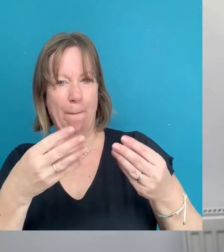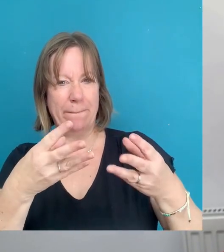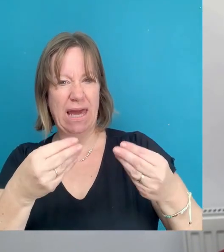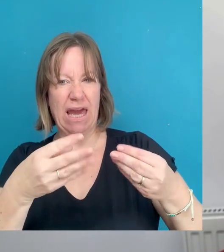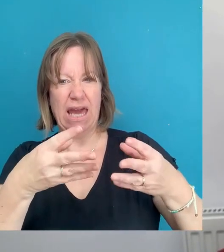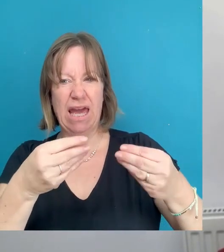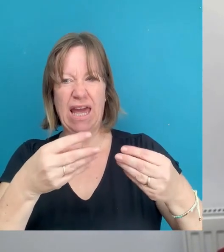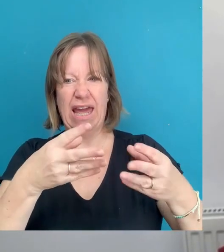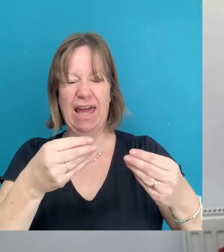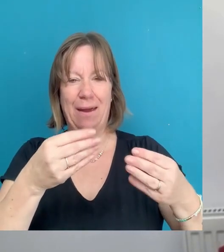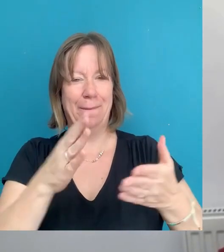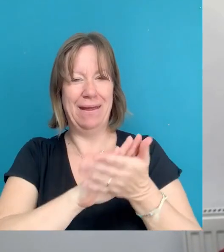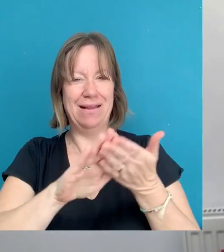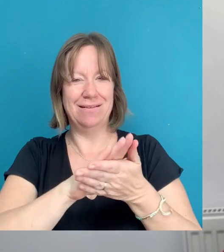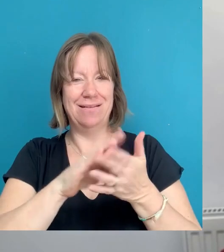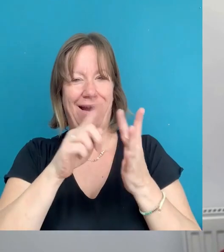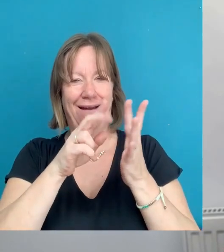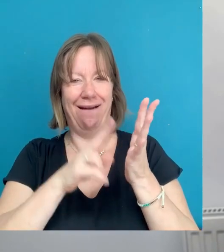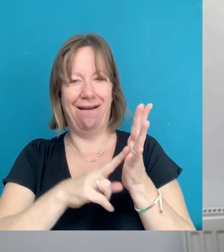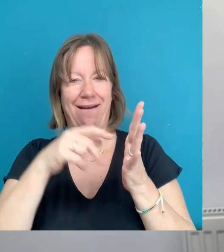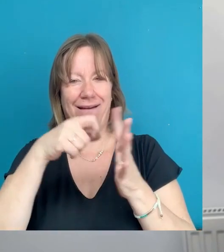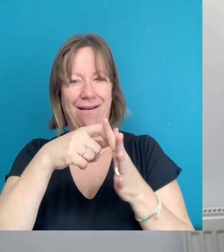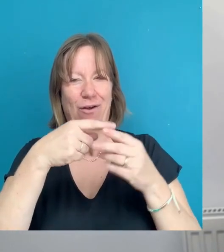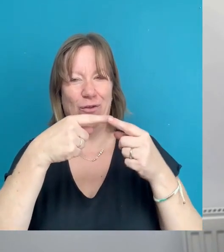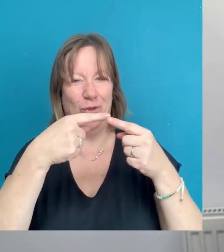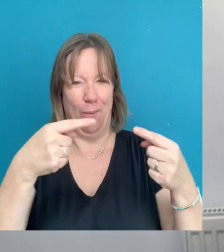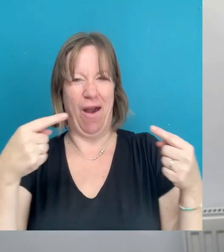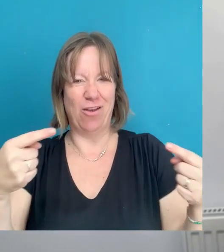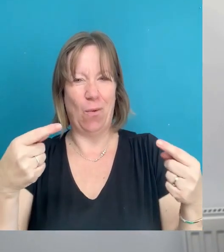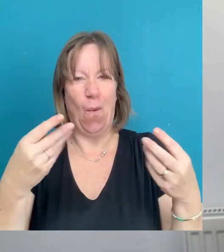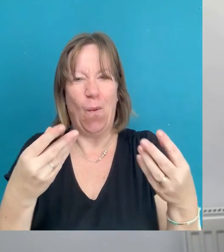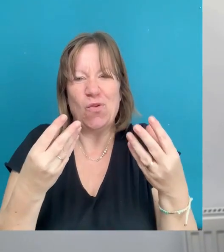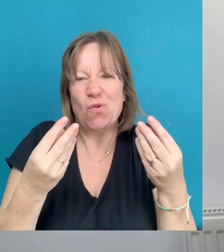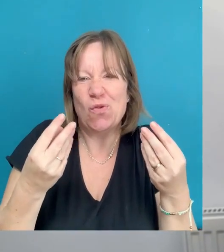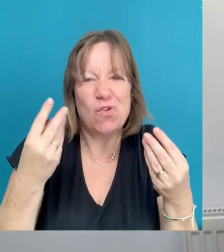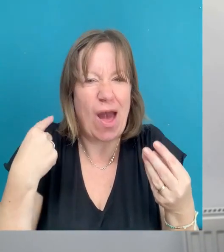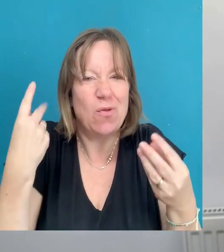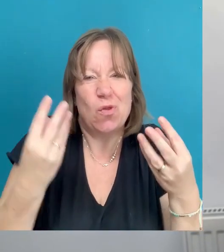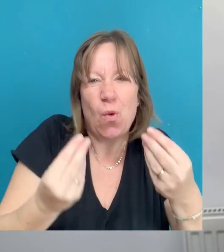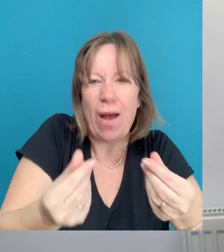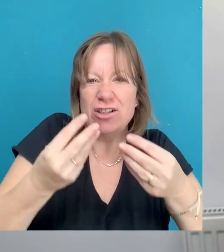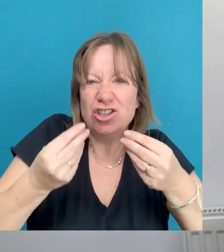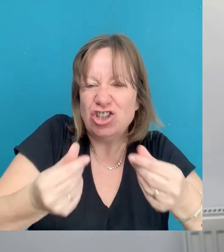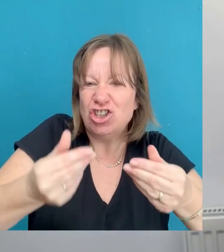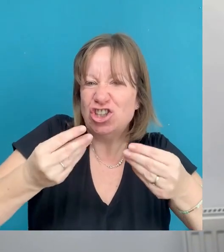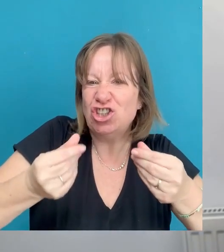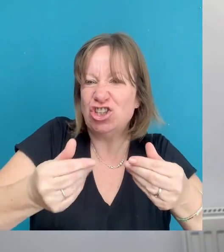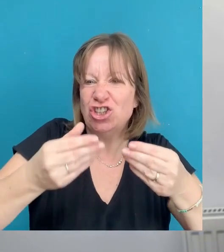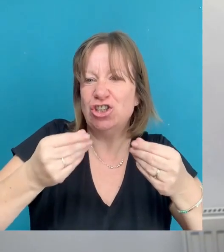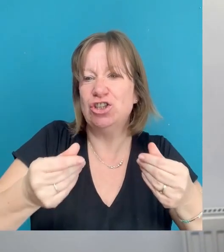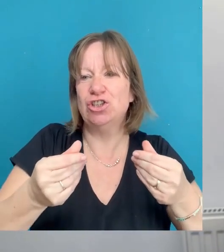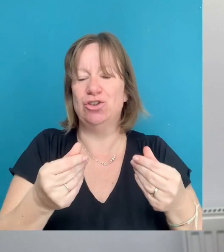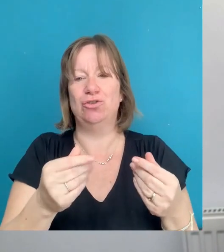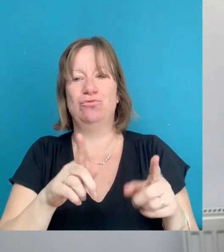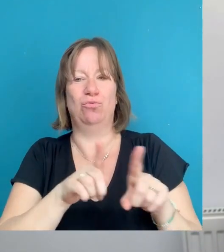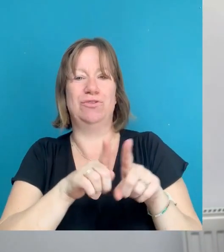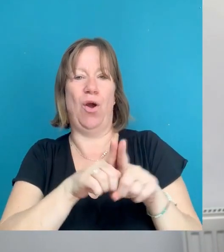looks all sloppy on there, that means you've got too much ink. Or if it sounds